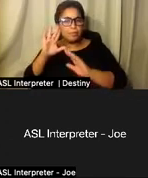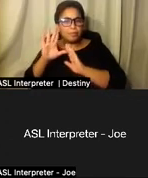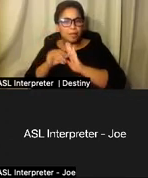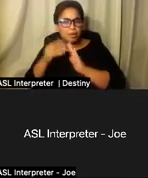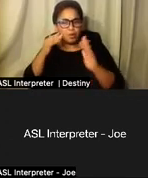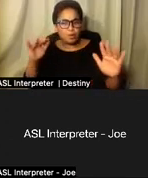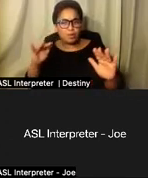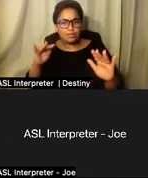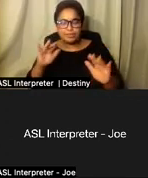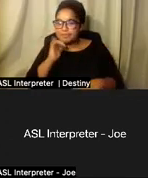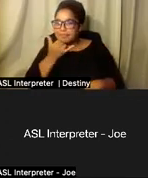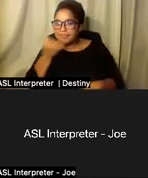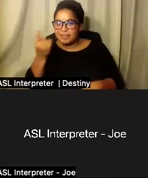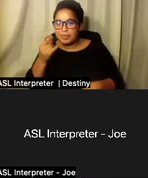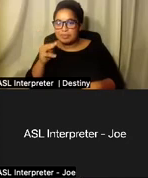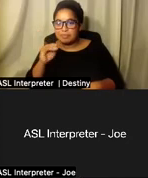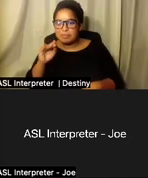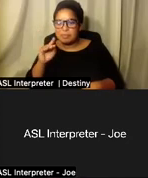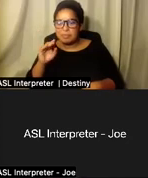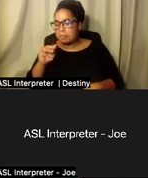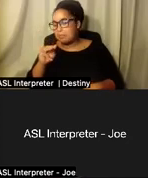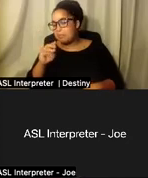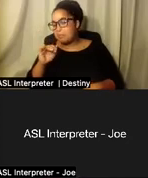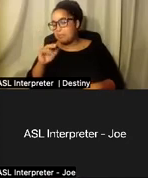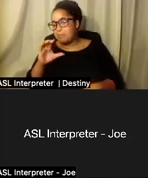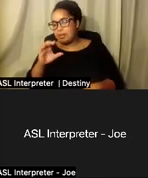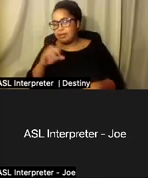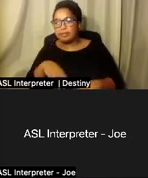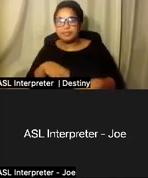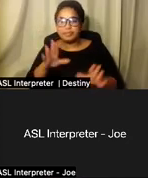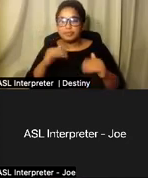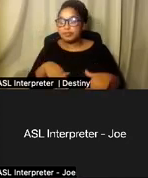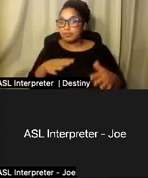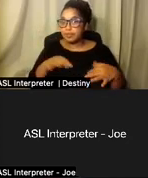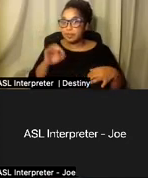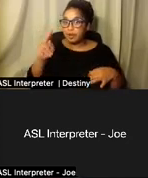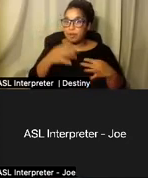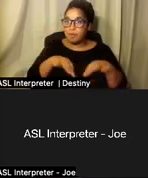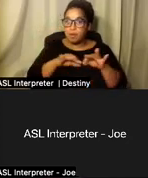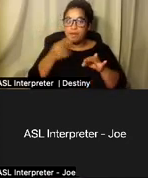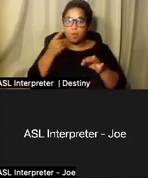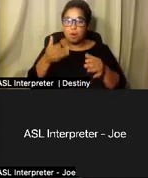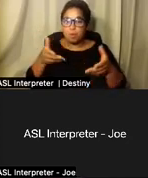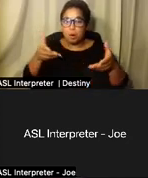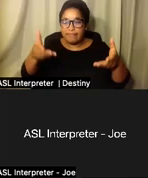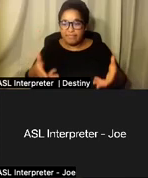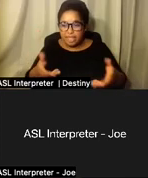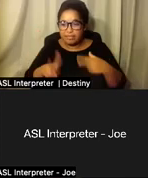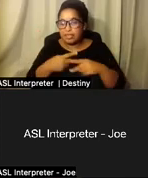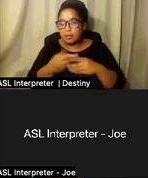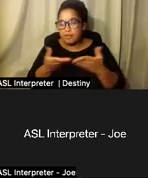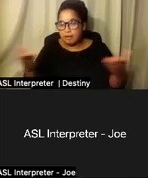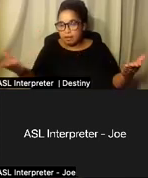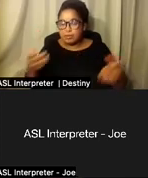Okay. The important thing that I want you all to remember here is that for heavier pieces, the